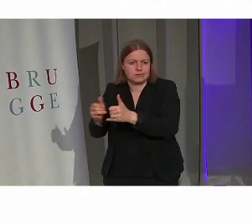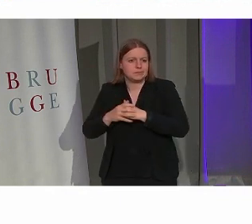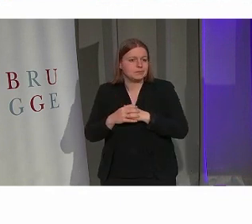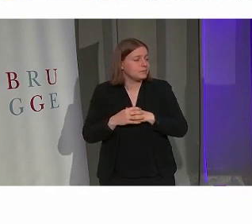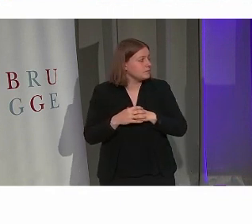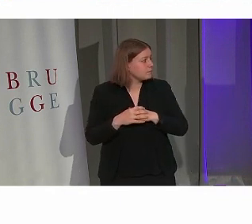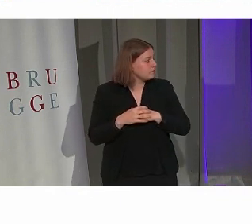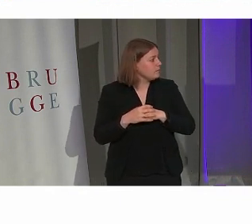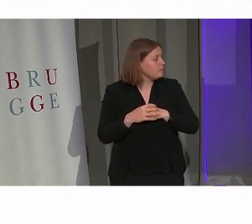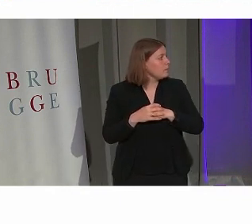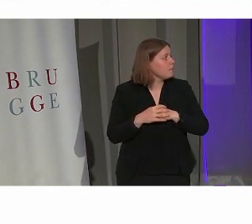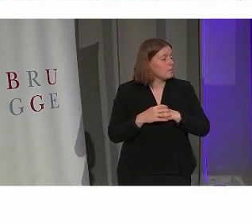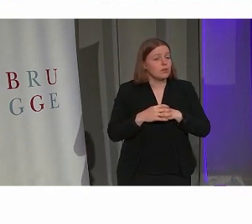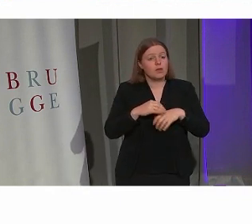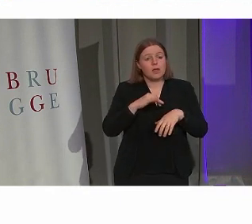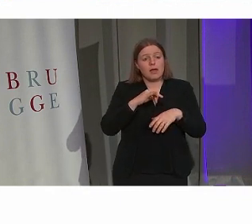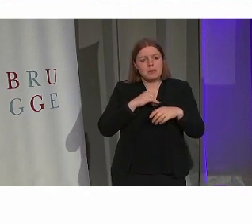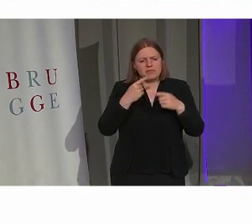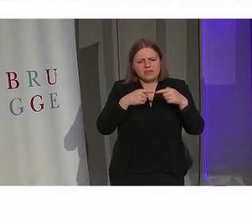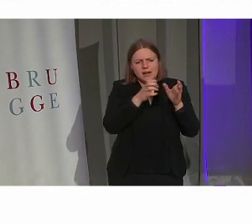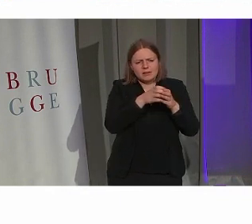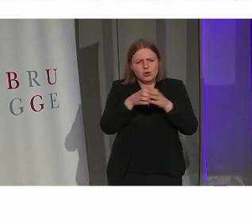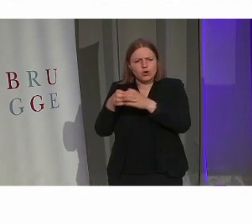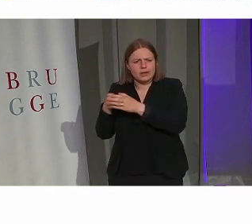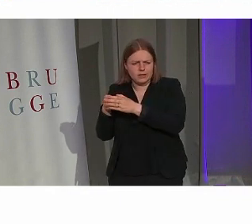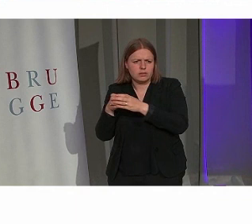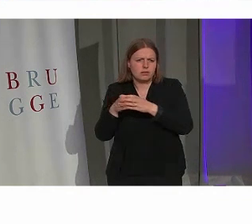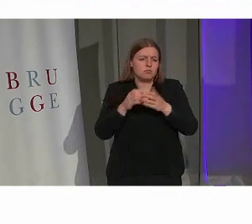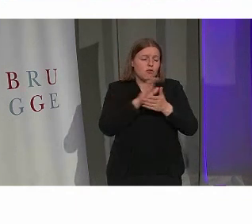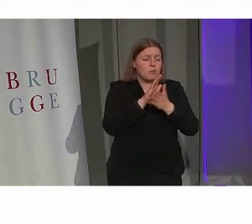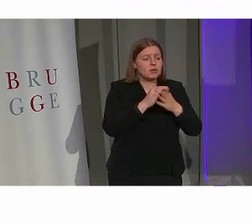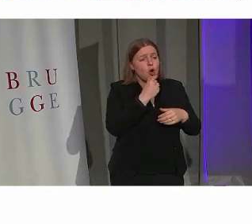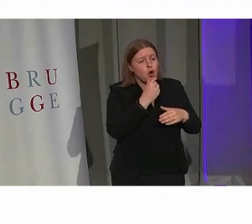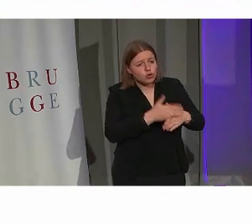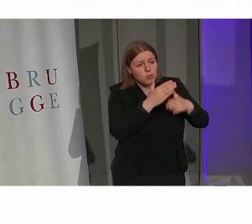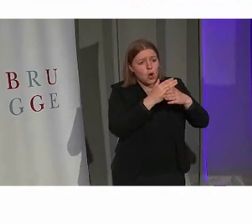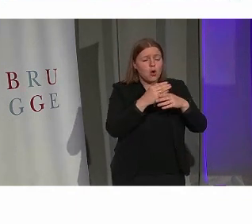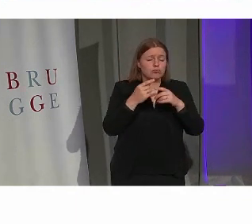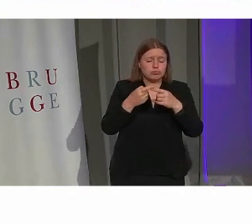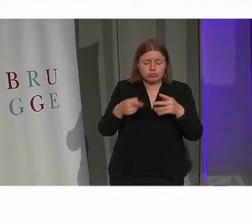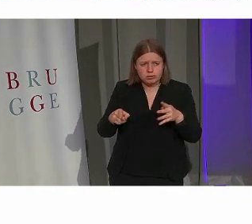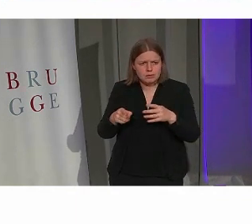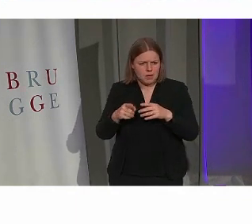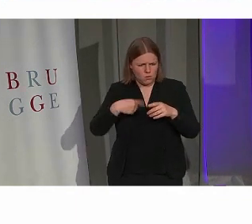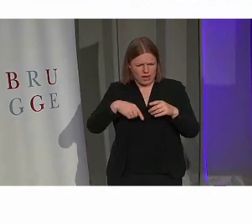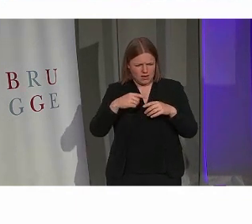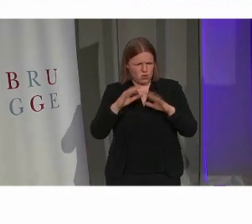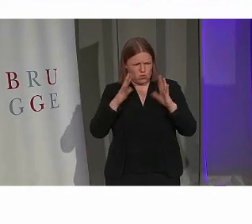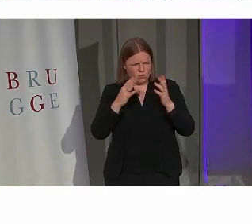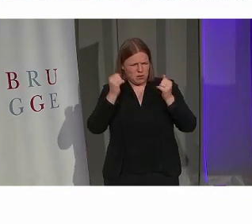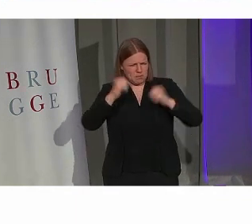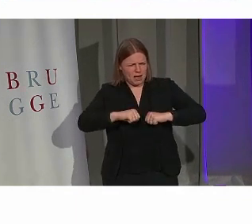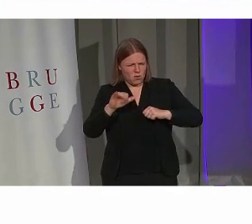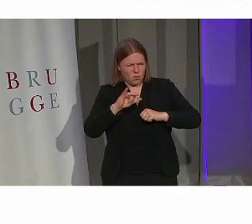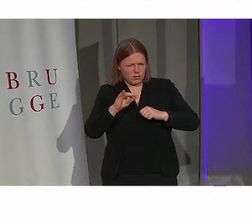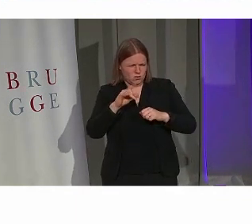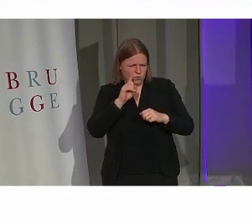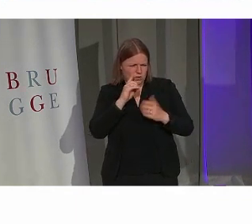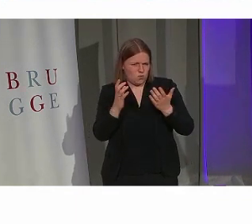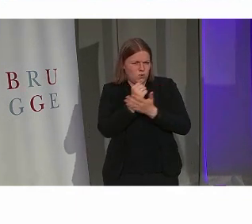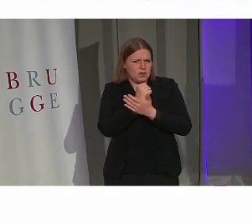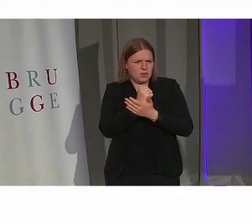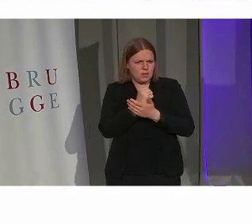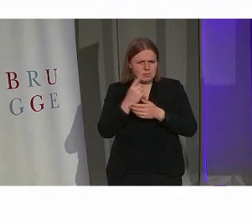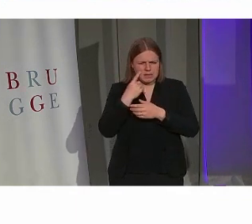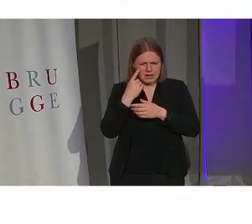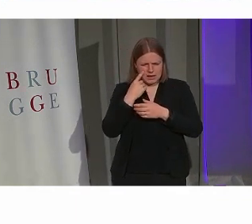existing in historic buildings. Entries are evaluated on the overall quality of design and how the project has